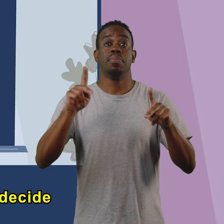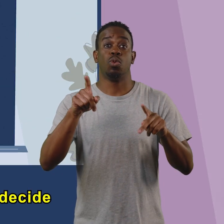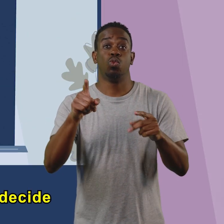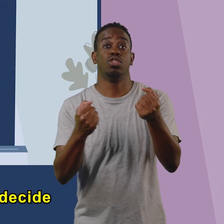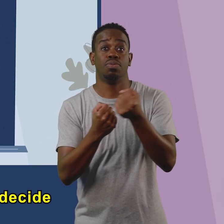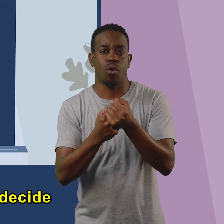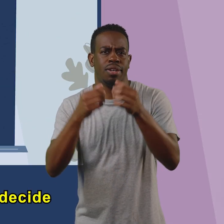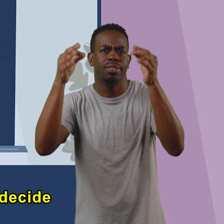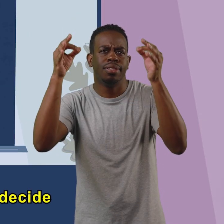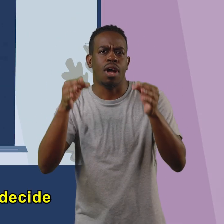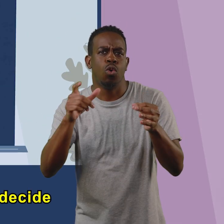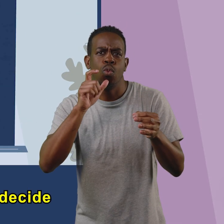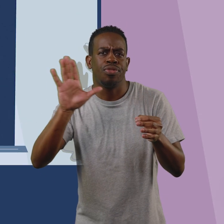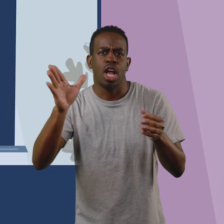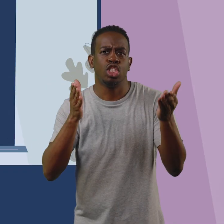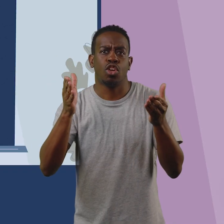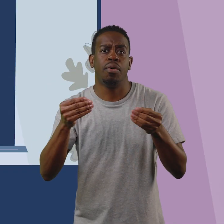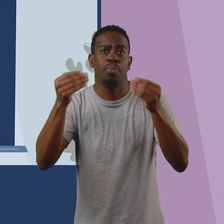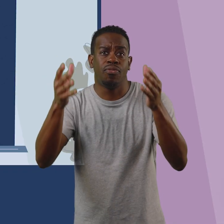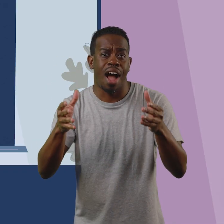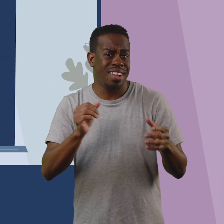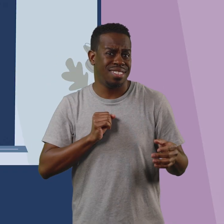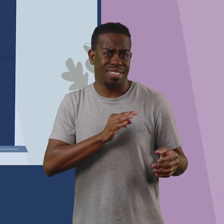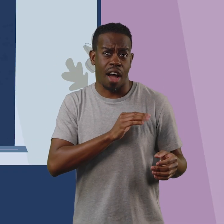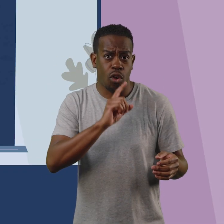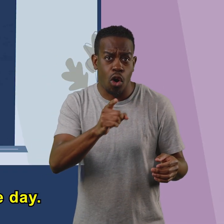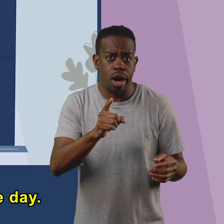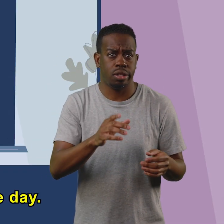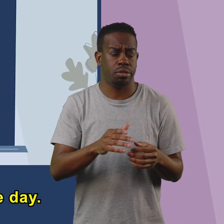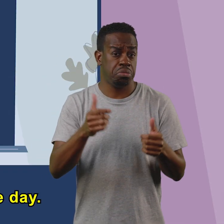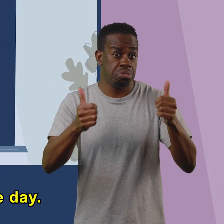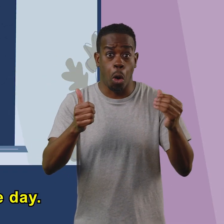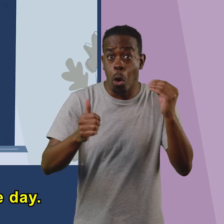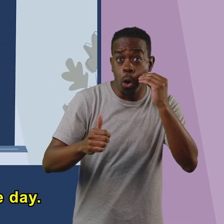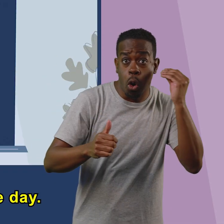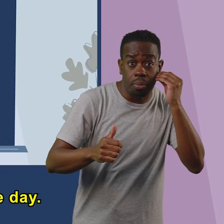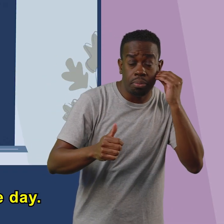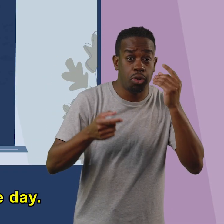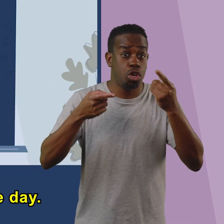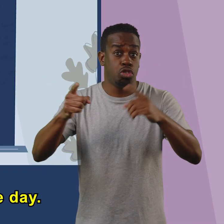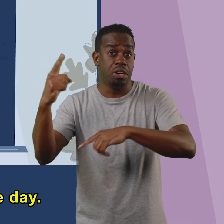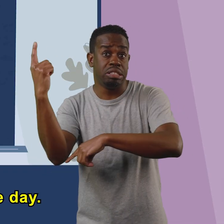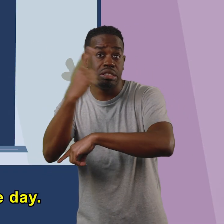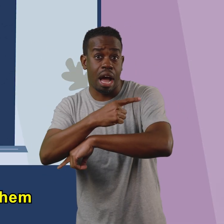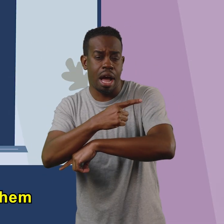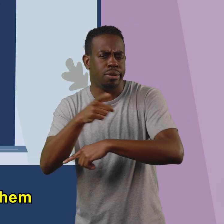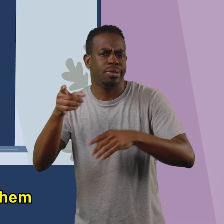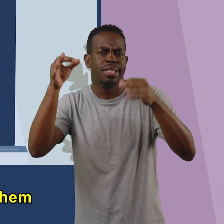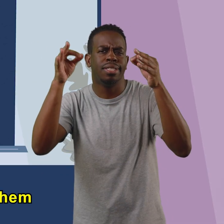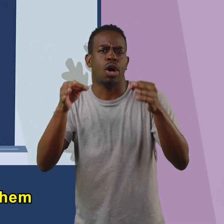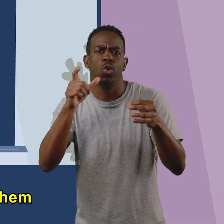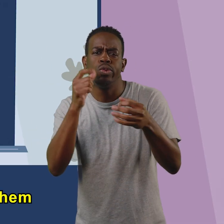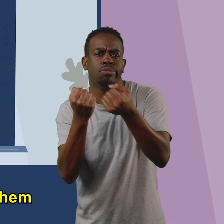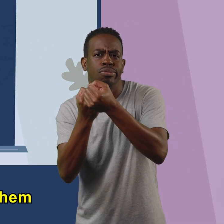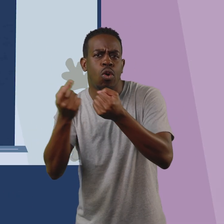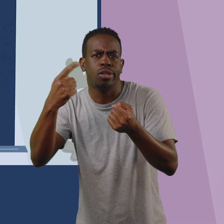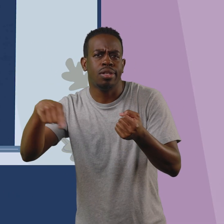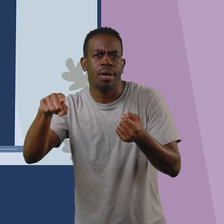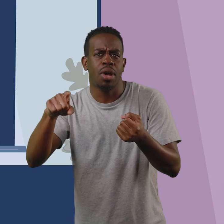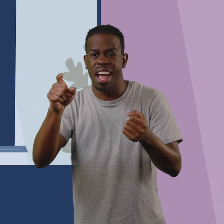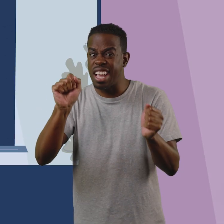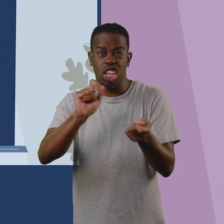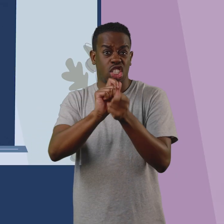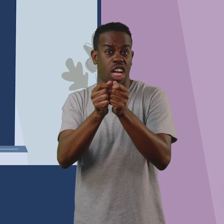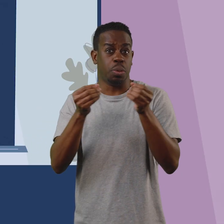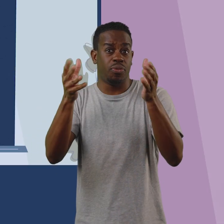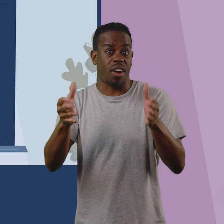you support get to decide who their service providers and staff are. Whether at home or during the day, they choose who supports them and